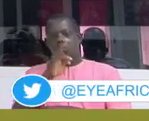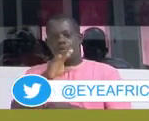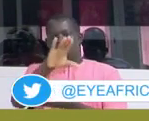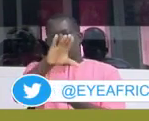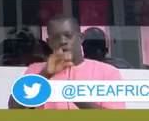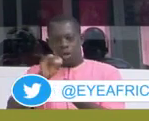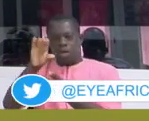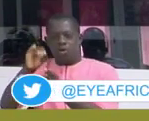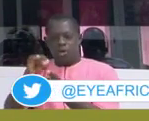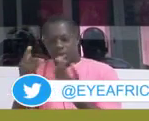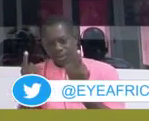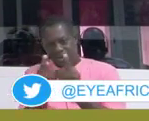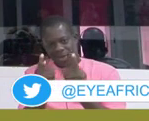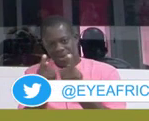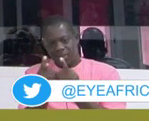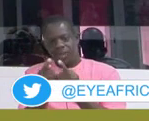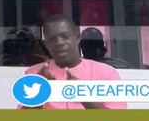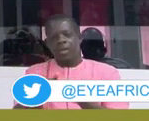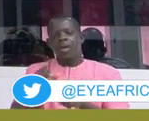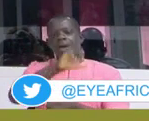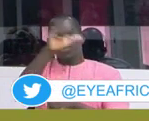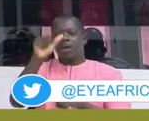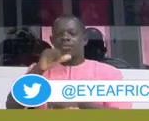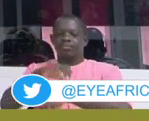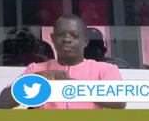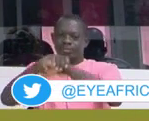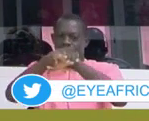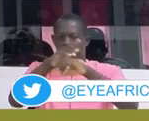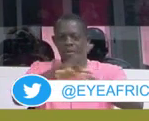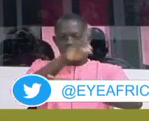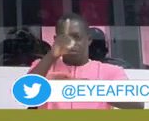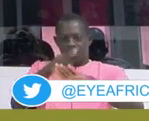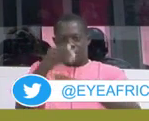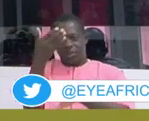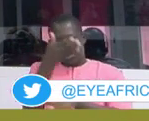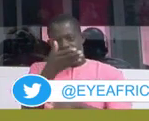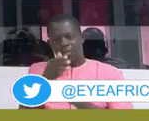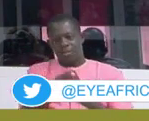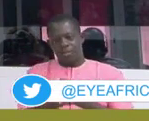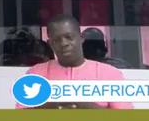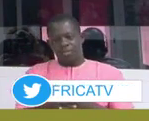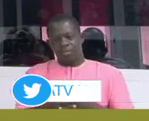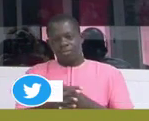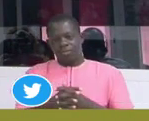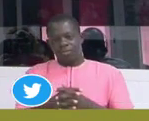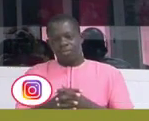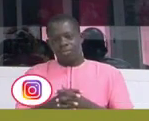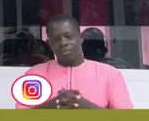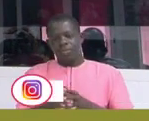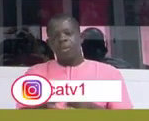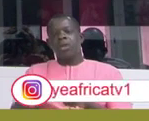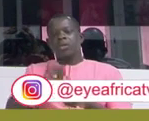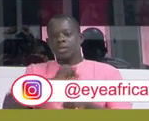and those are the ones that I go to collect and he stood me there at the